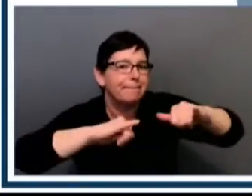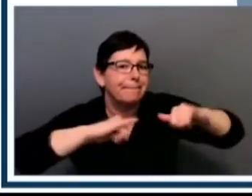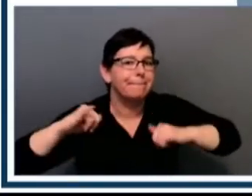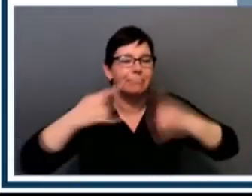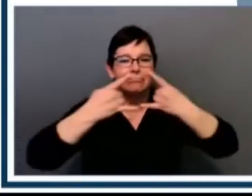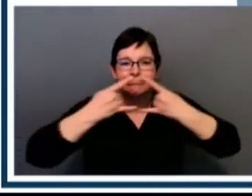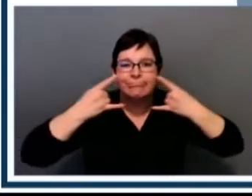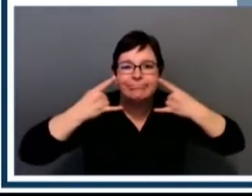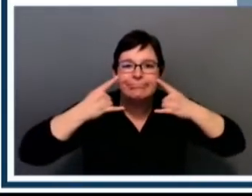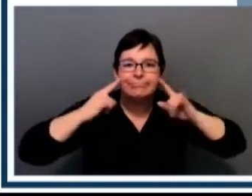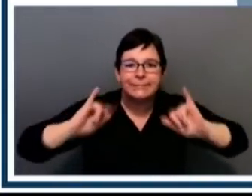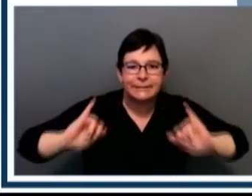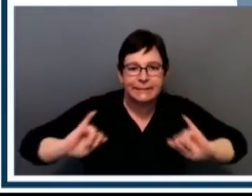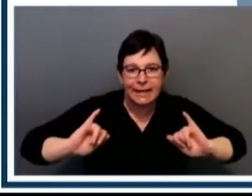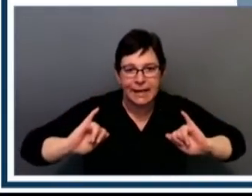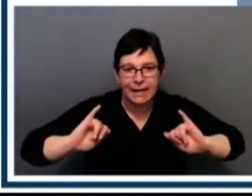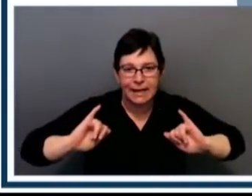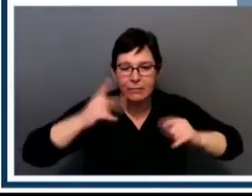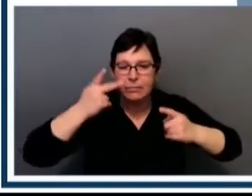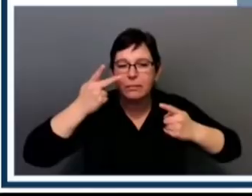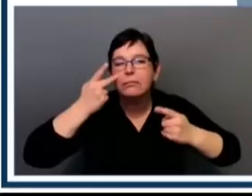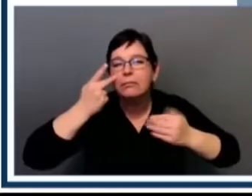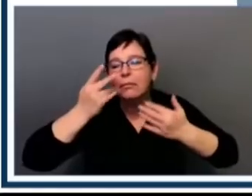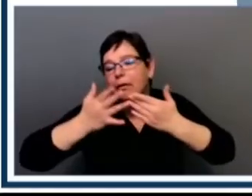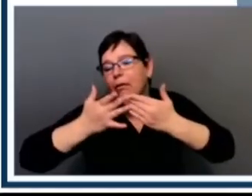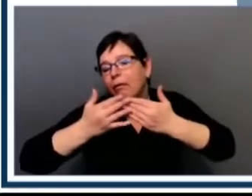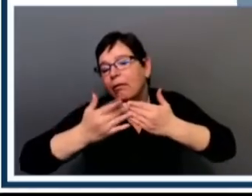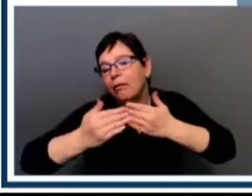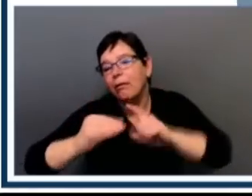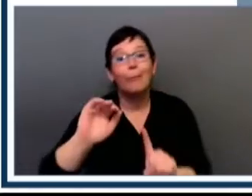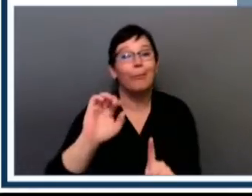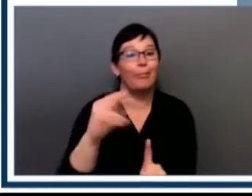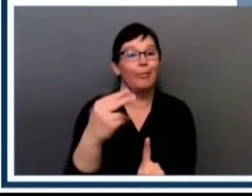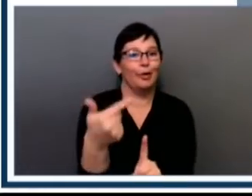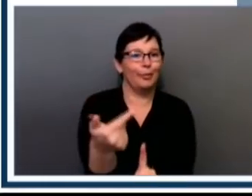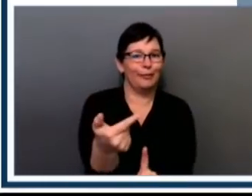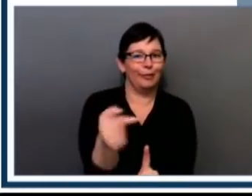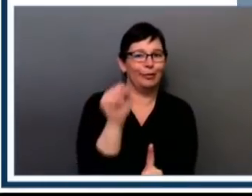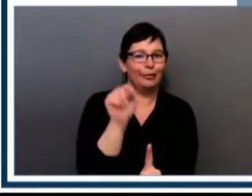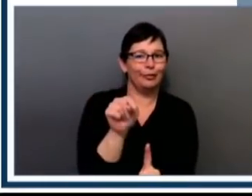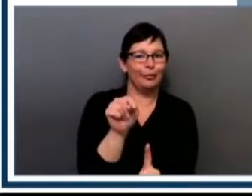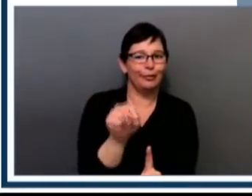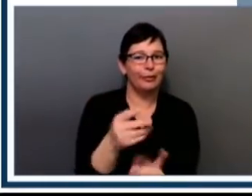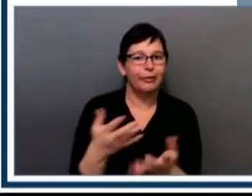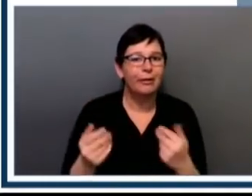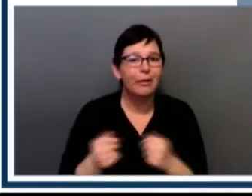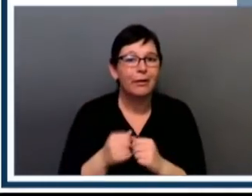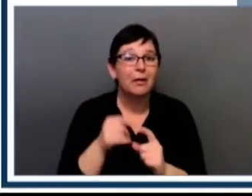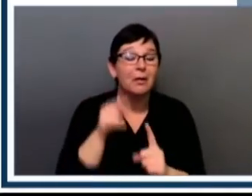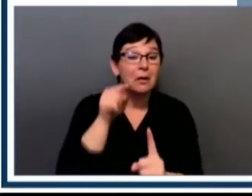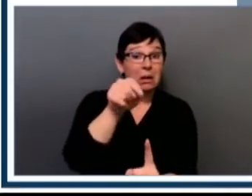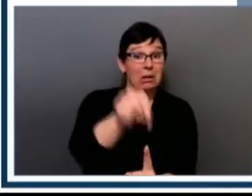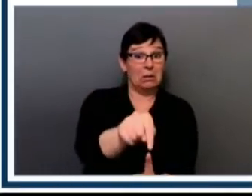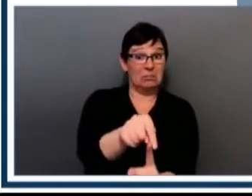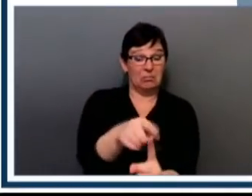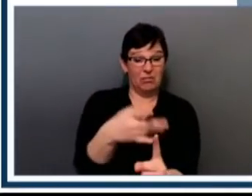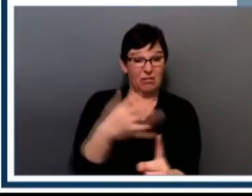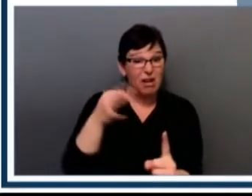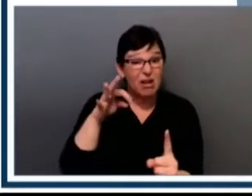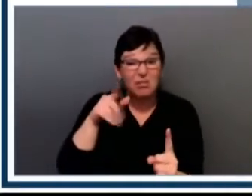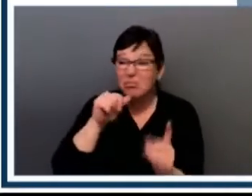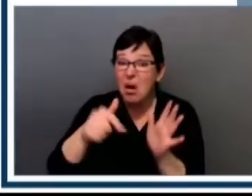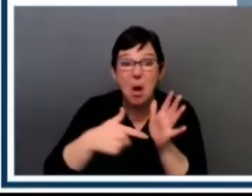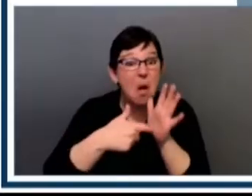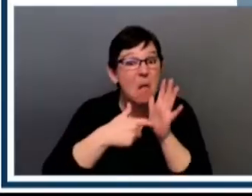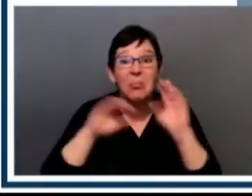still strongly recommend that people continue to wear masks. And I have said this before, I hope that we retain a much stronger kind